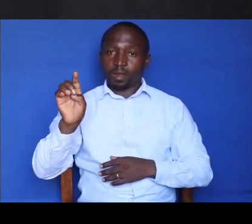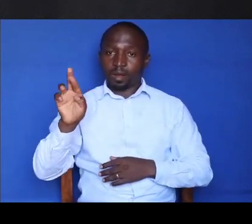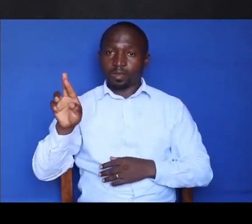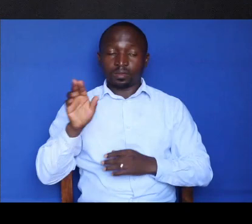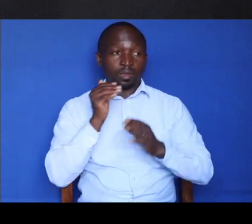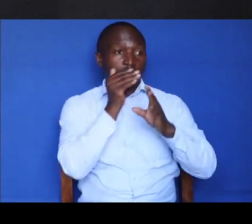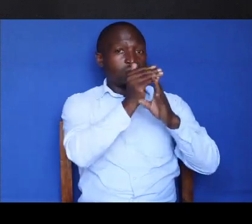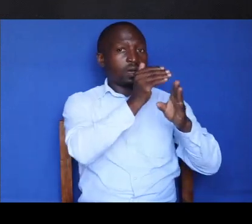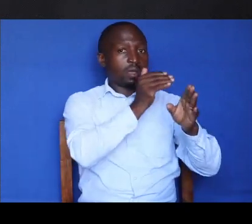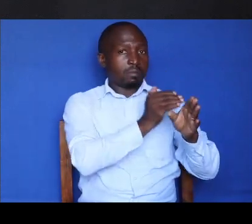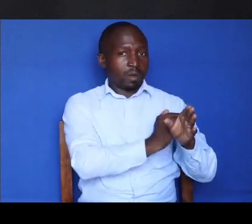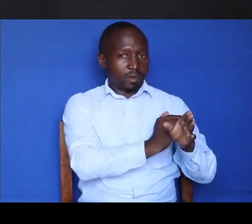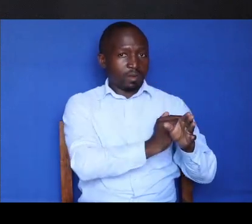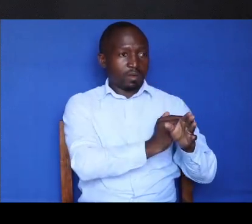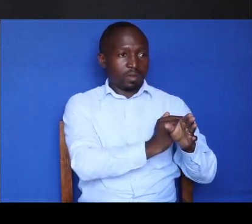Before